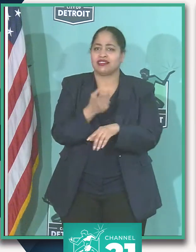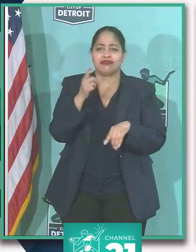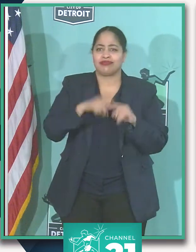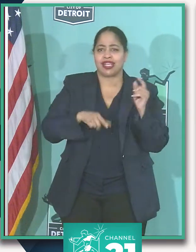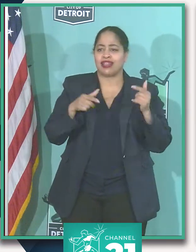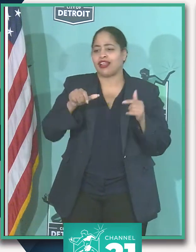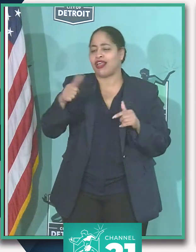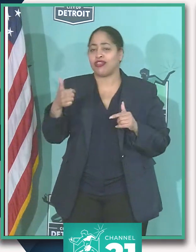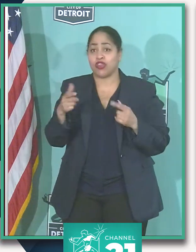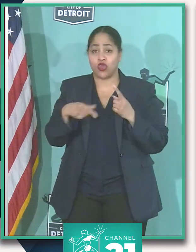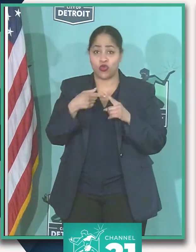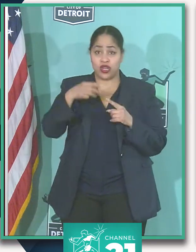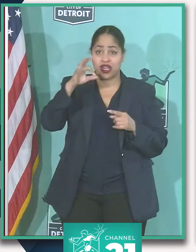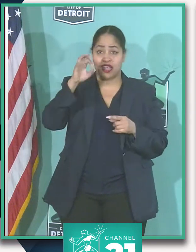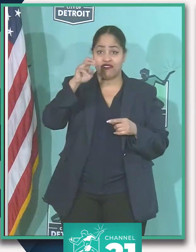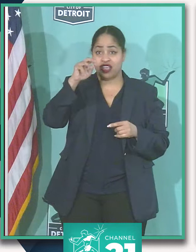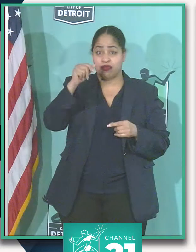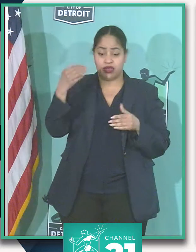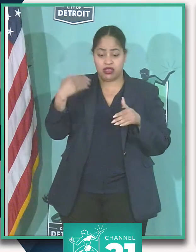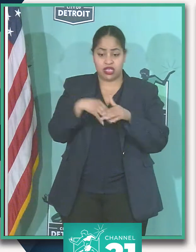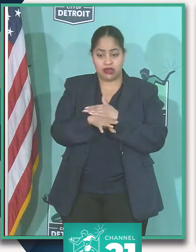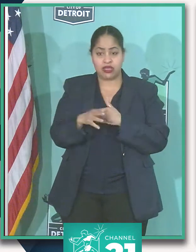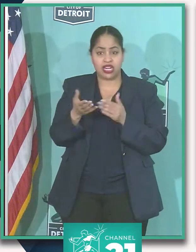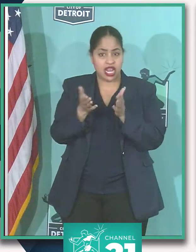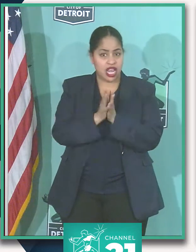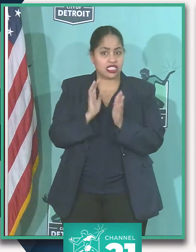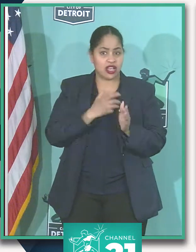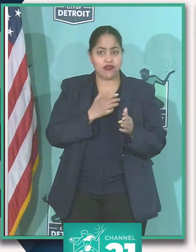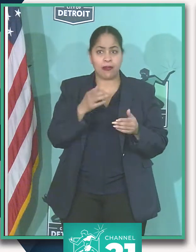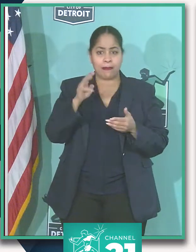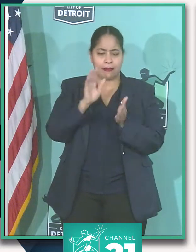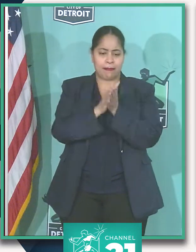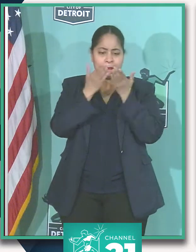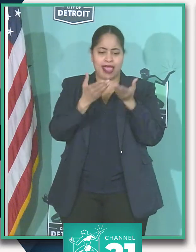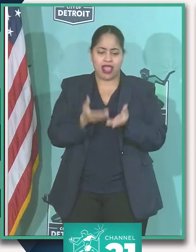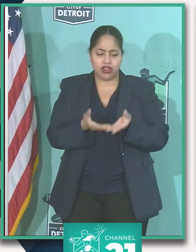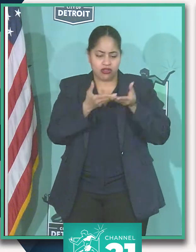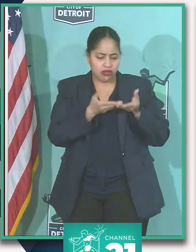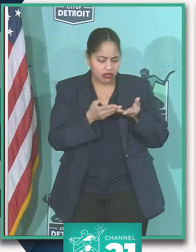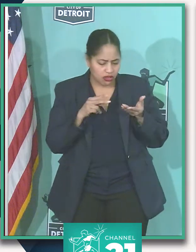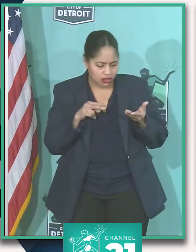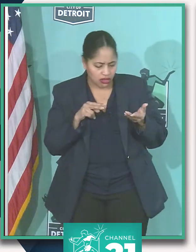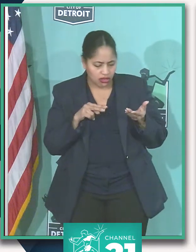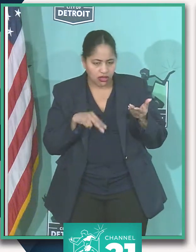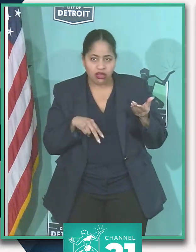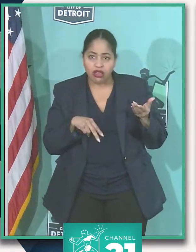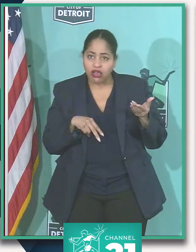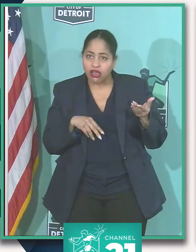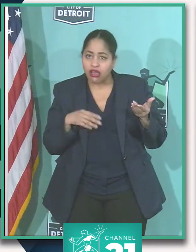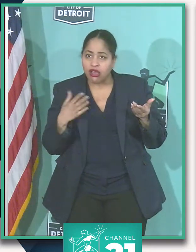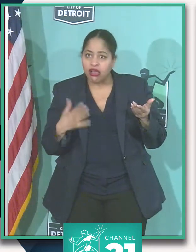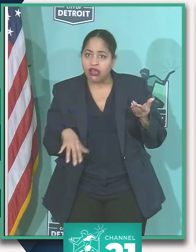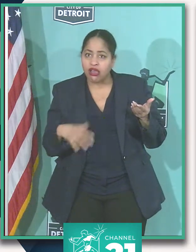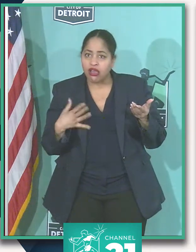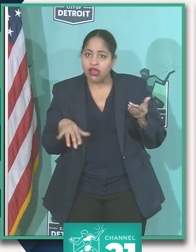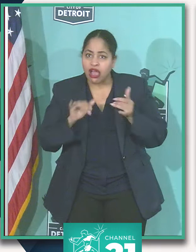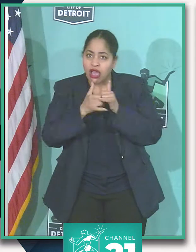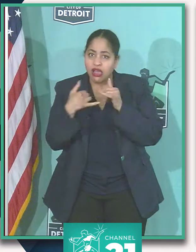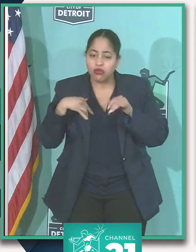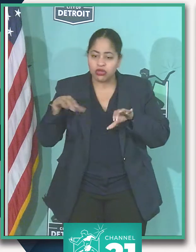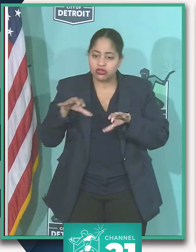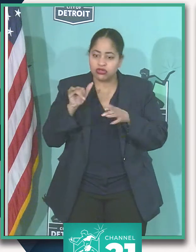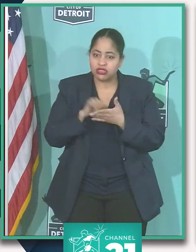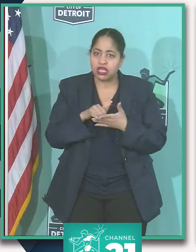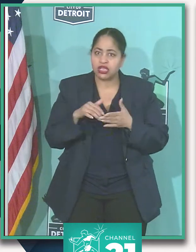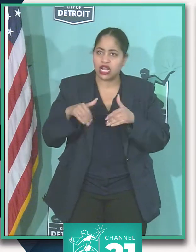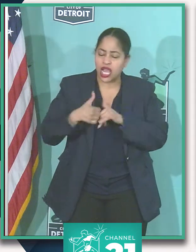When FEMA came in here and asked for our manual, they were amazed that we were running a high-volume center with